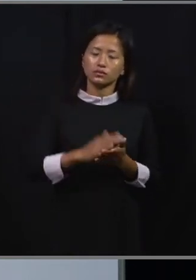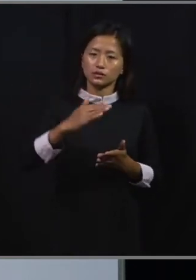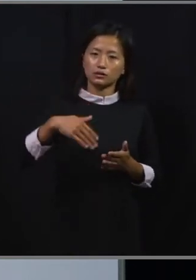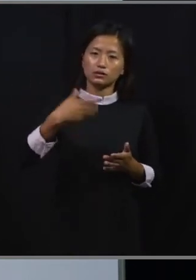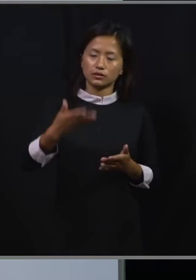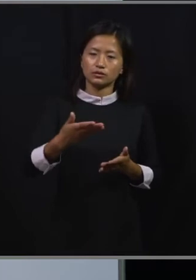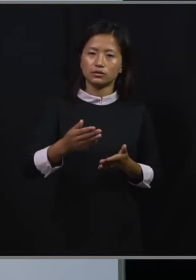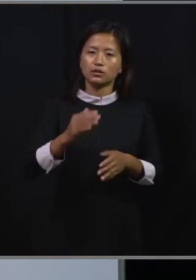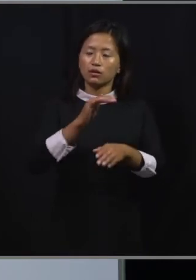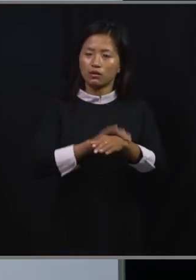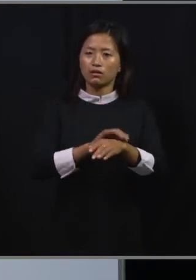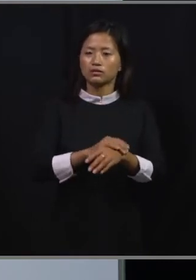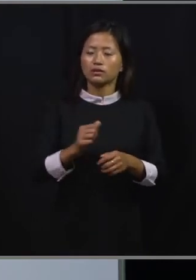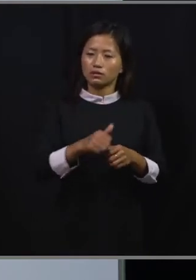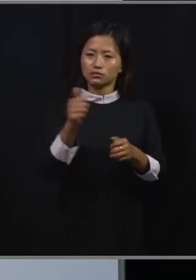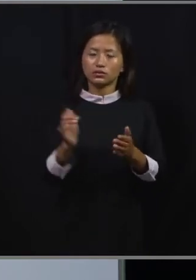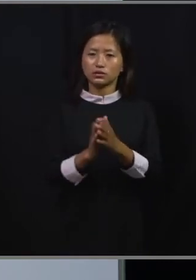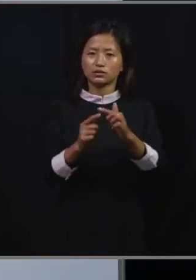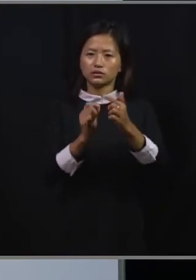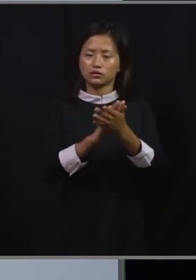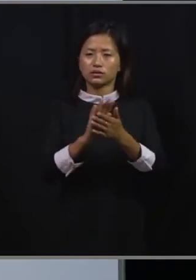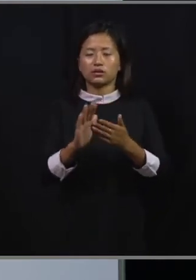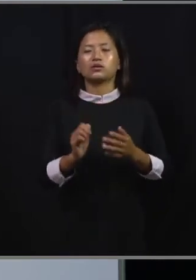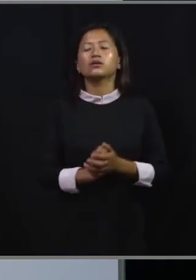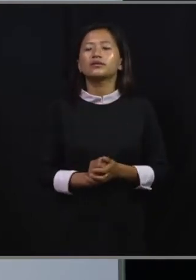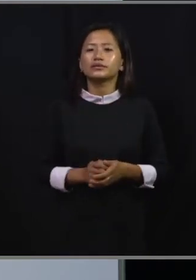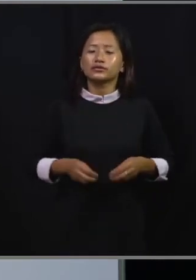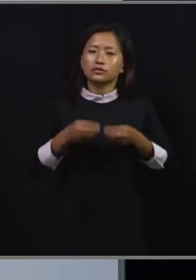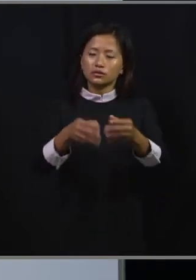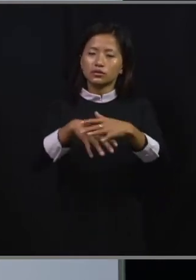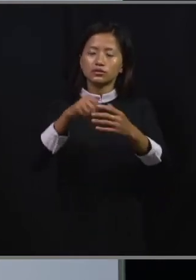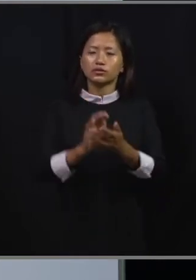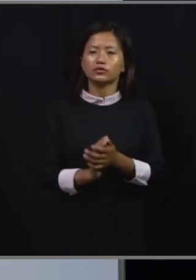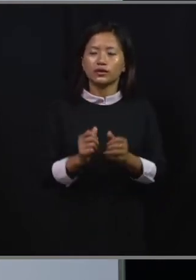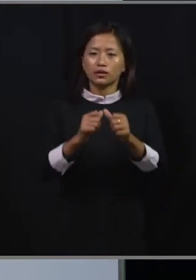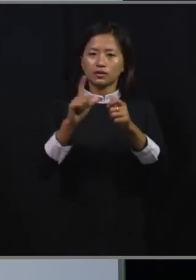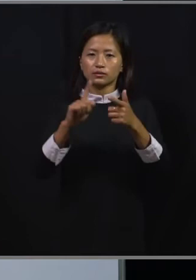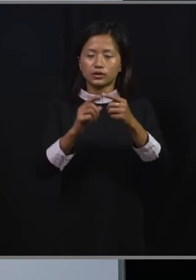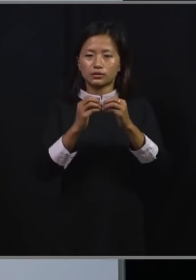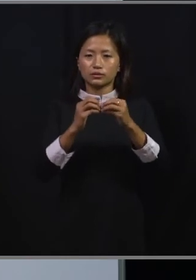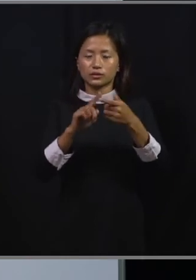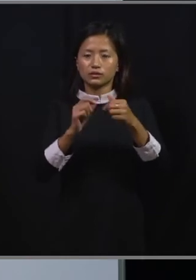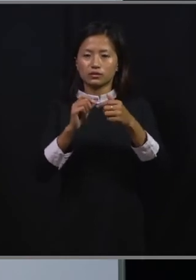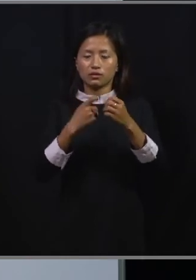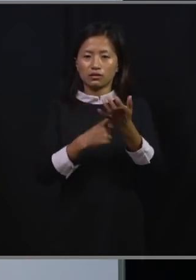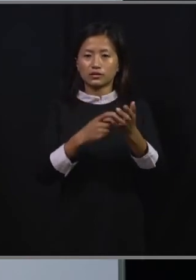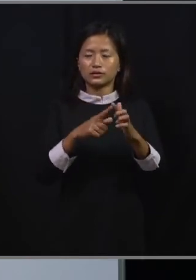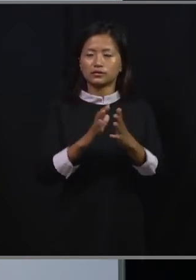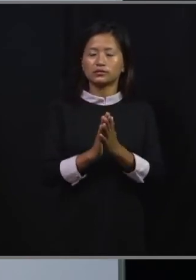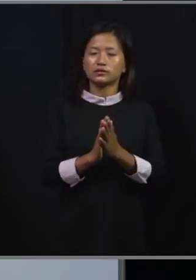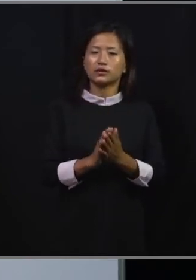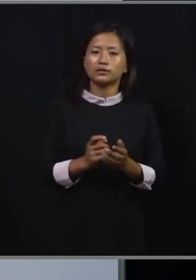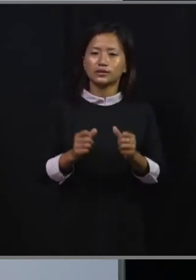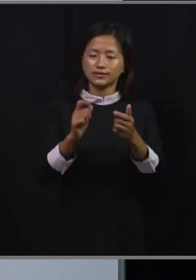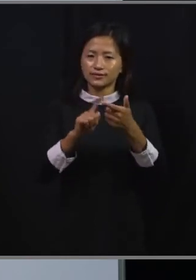on another theory was given by Albert Einstein. Albert Einstein in the year of 1905. In the year of